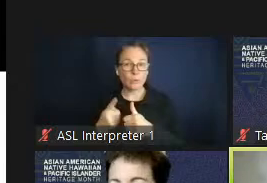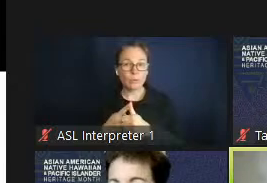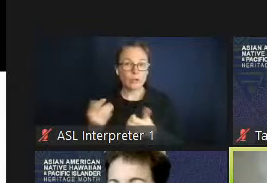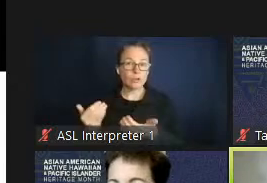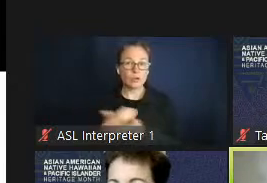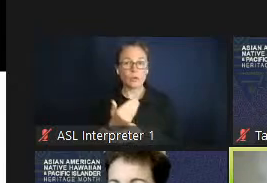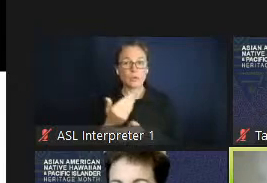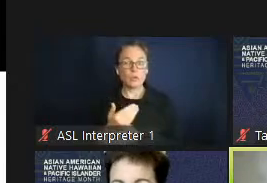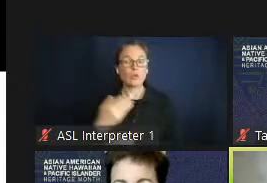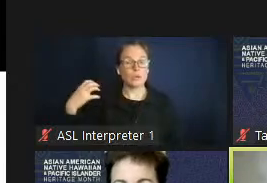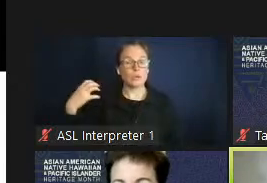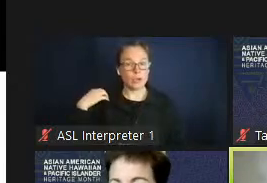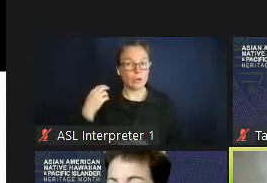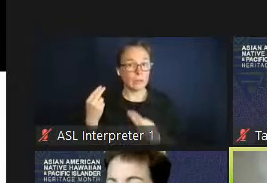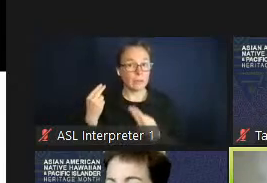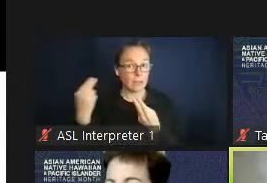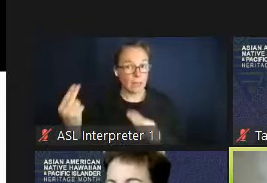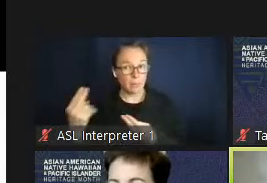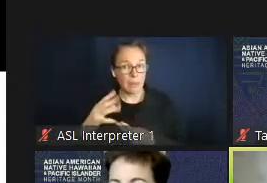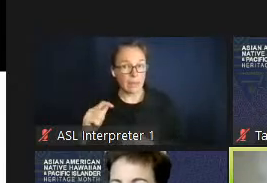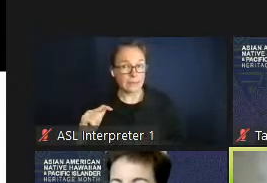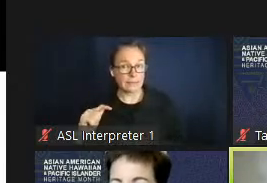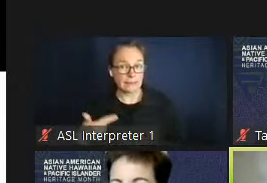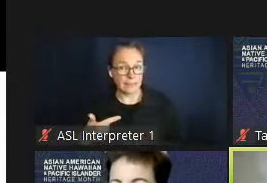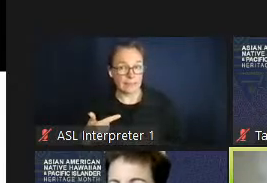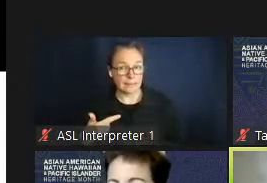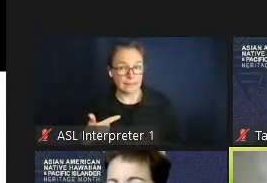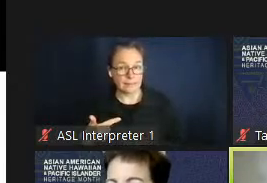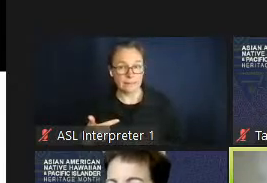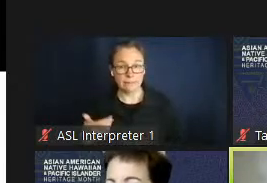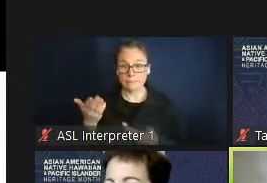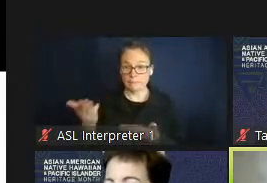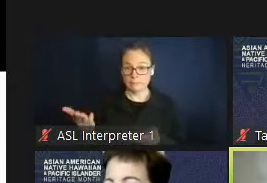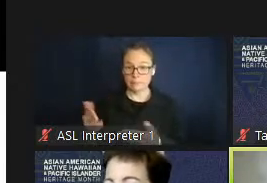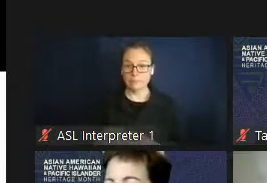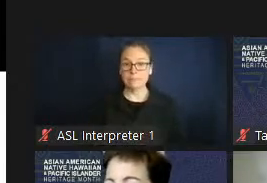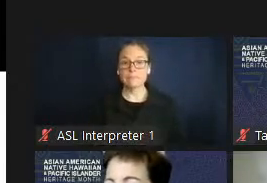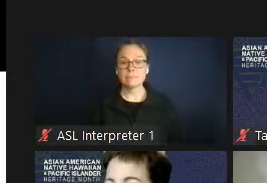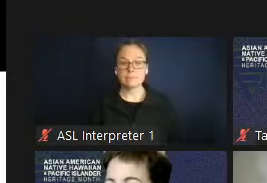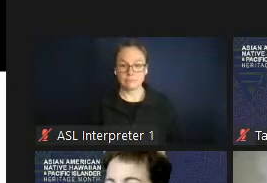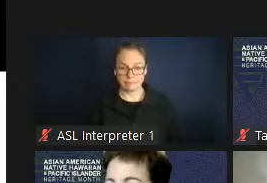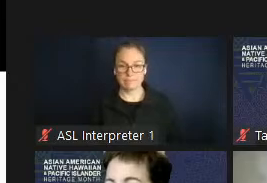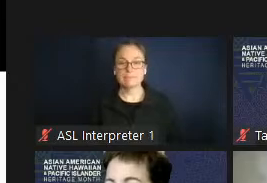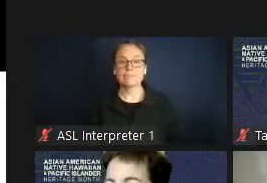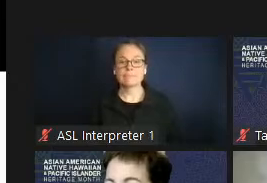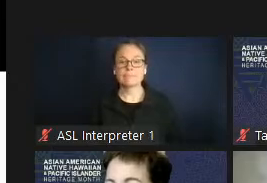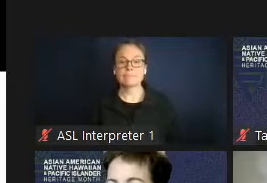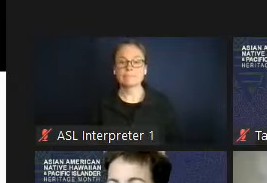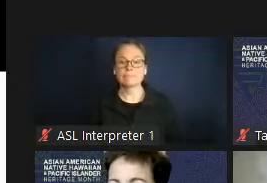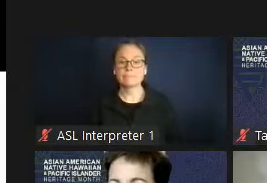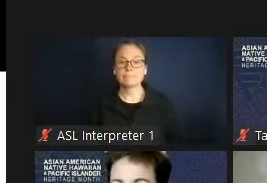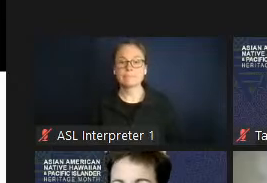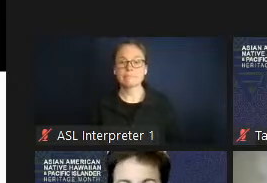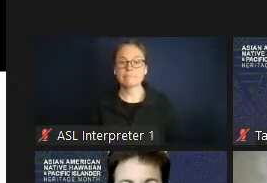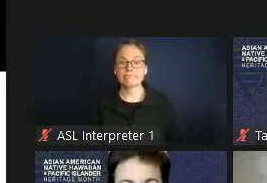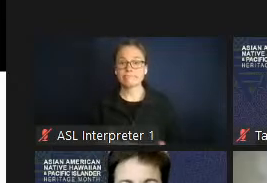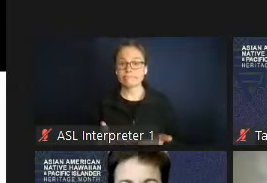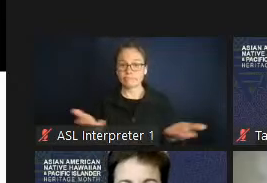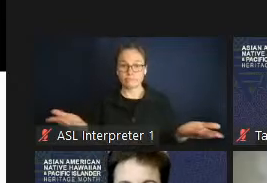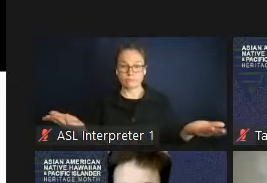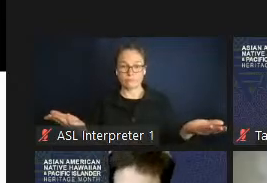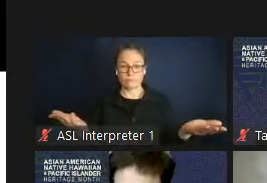nomination and a second for the new chair. Ms. Boland? Yes, sir. So the floor is open